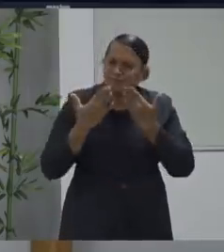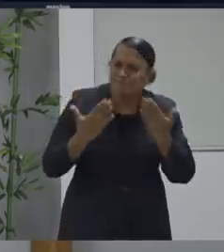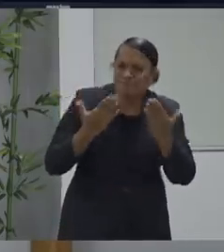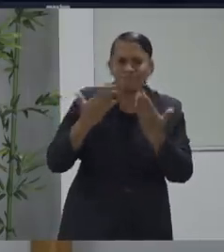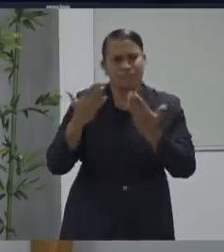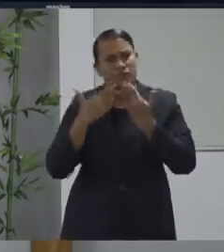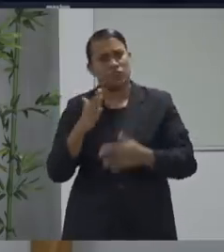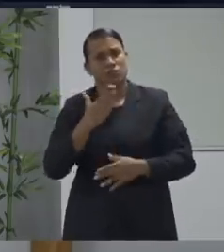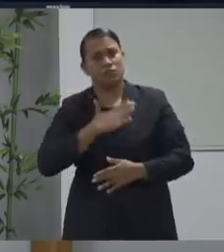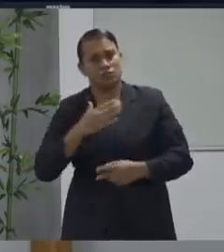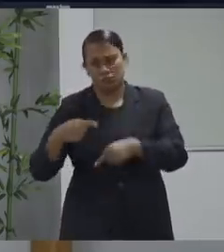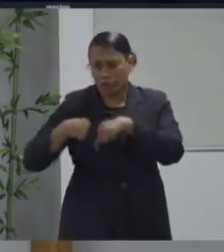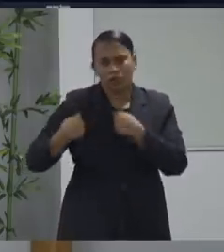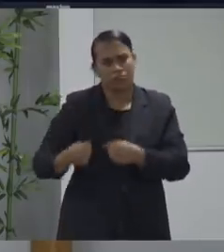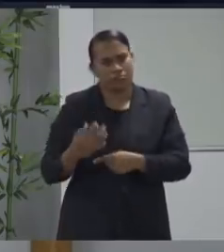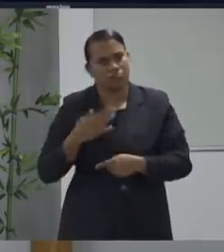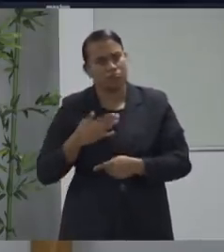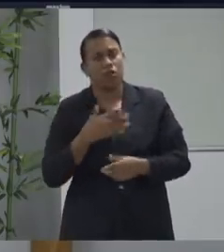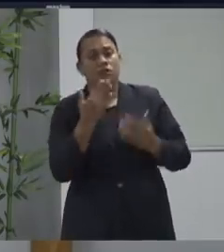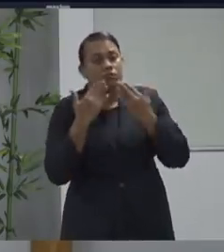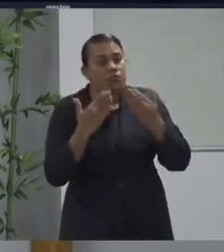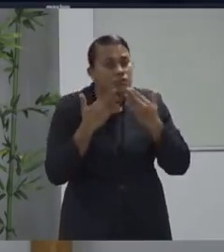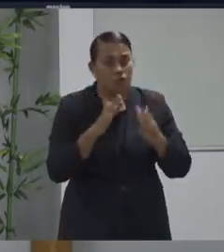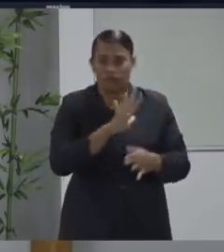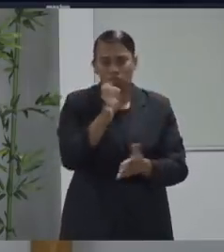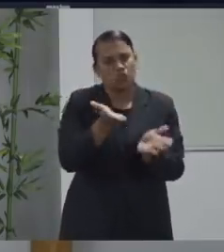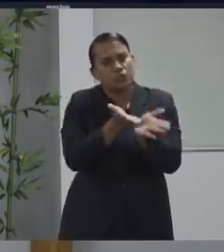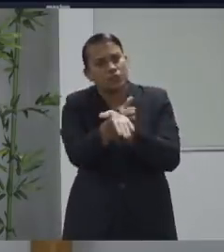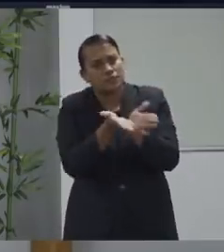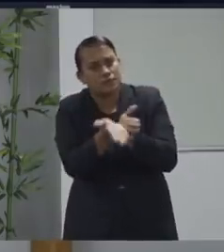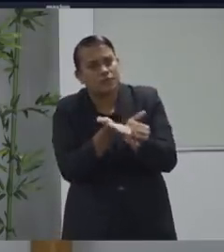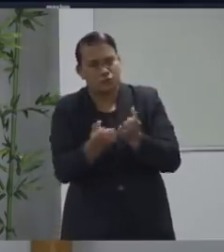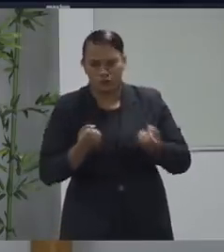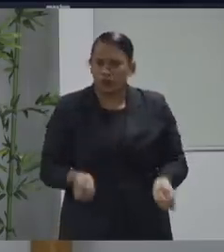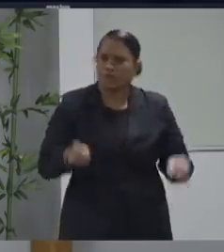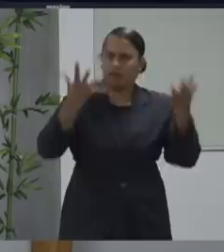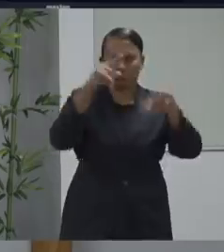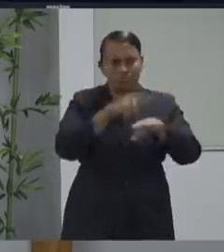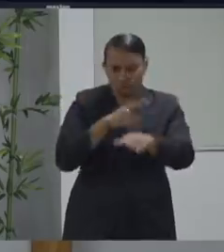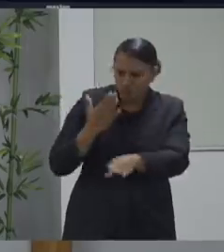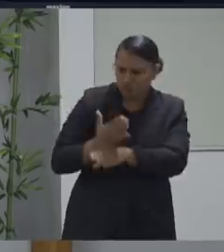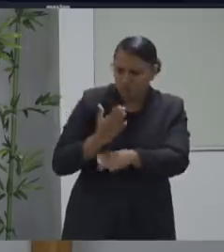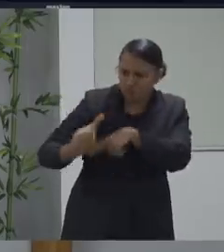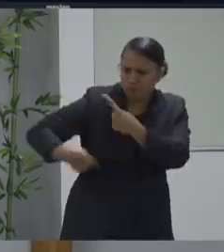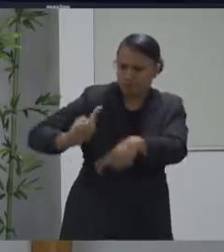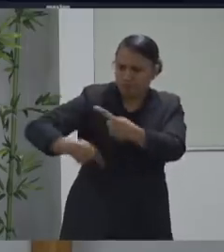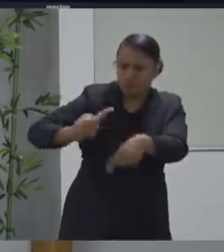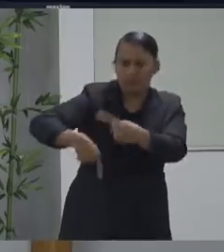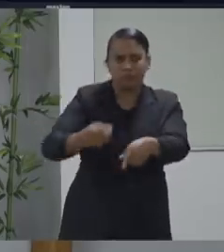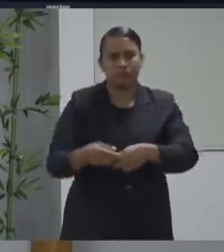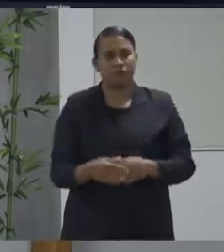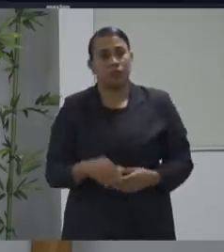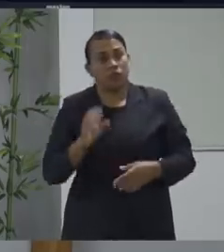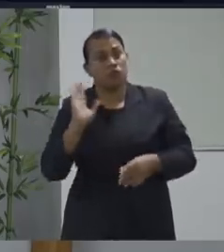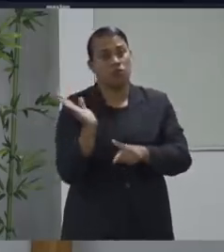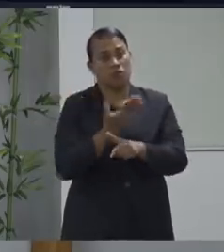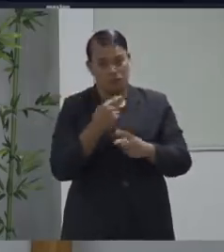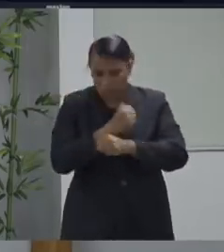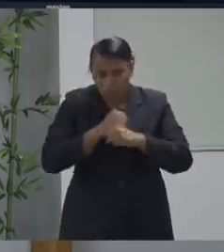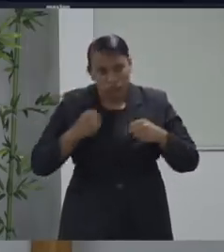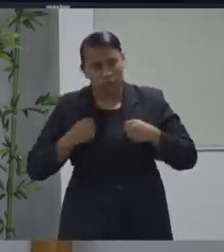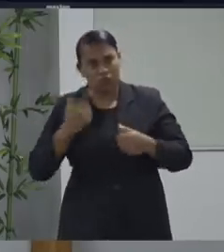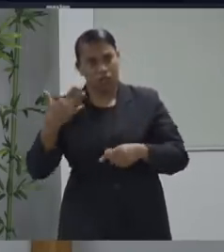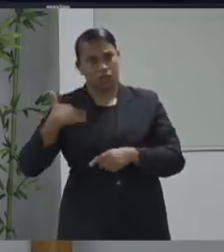heart, I thank you for your service and sacrifice. So from our healthcare workers to